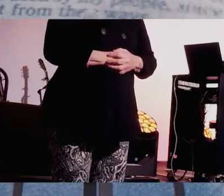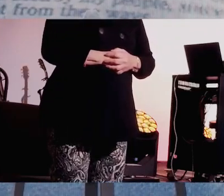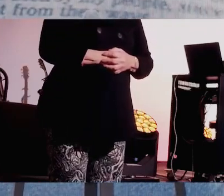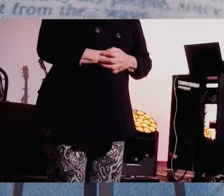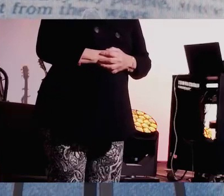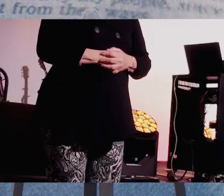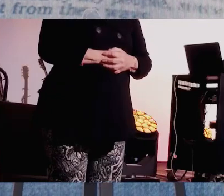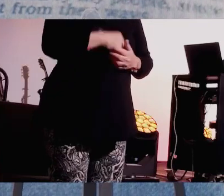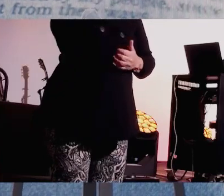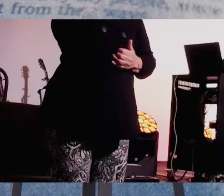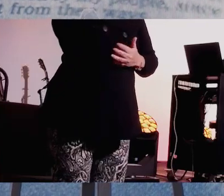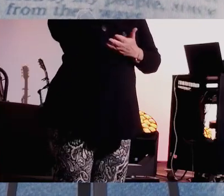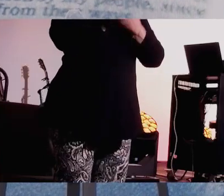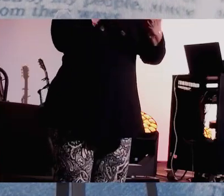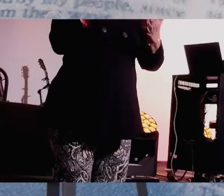This brings balance. Amen.